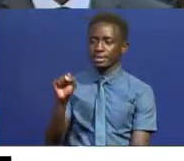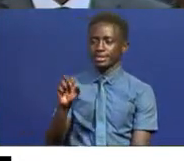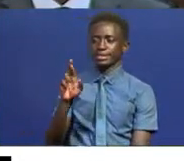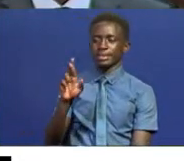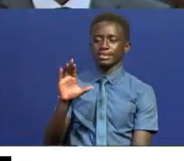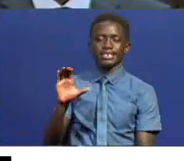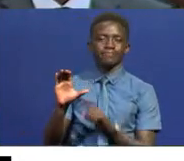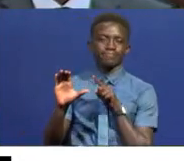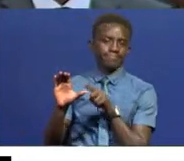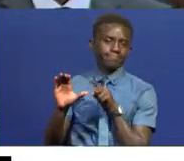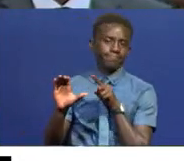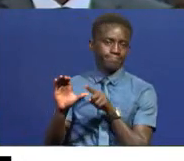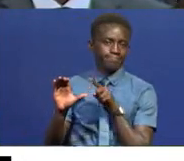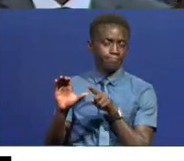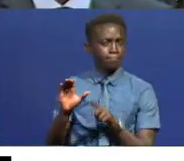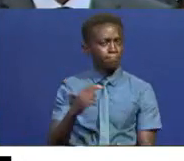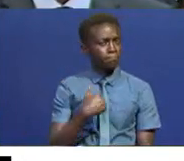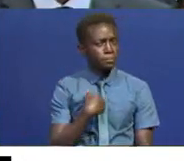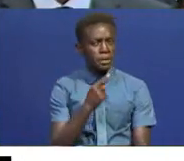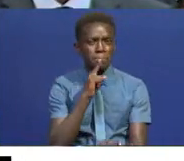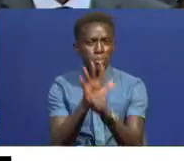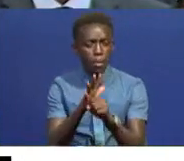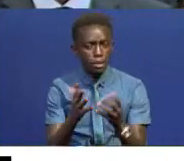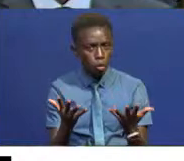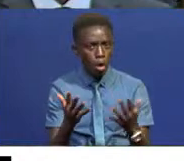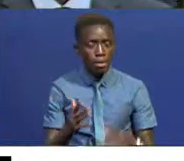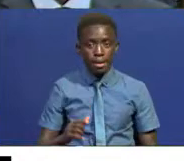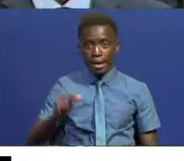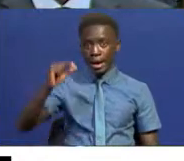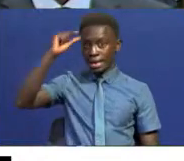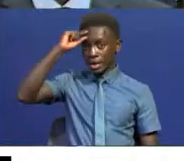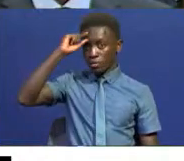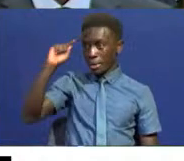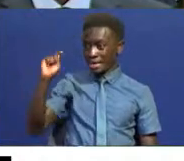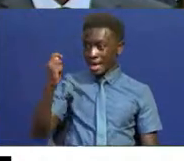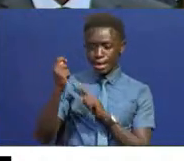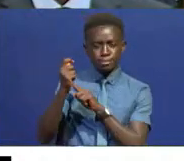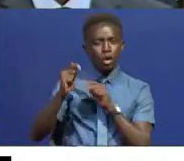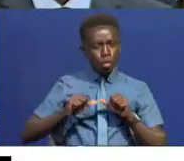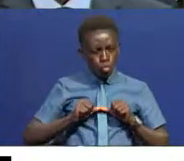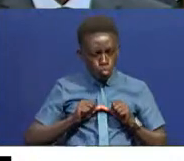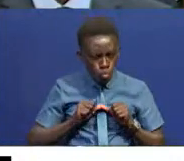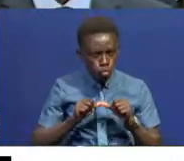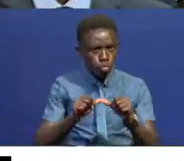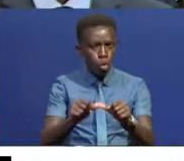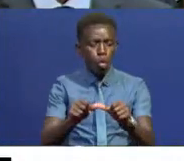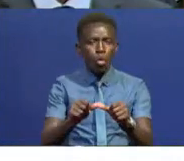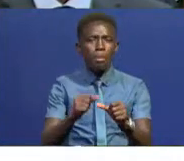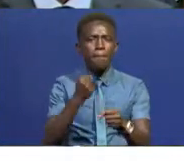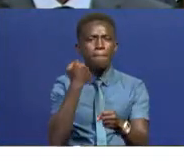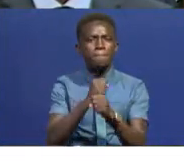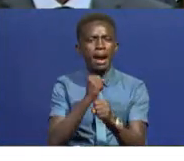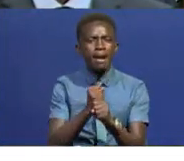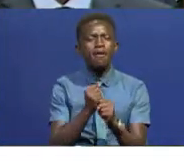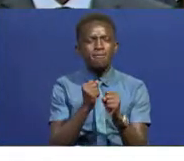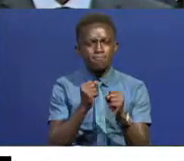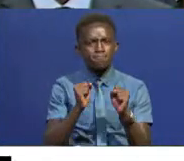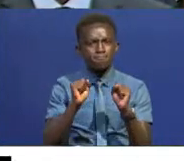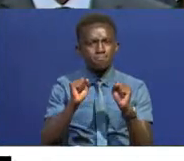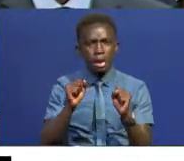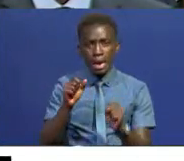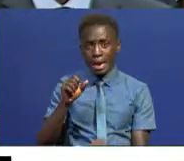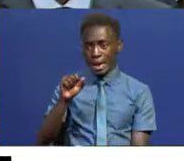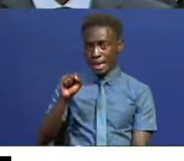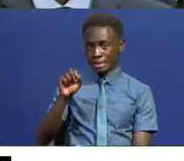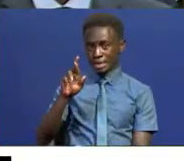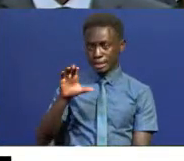I want to commit that the government of Kenya will continuously make it possible for SRC to